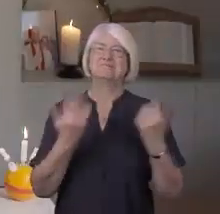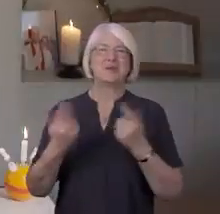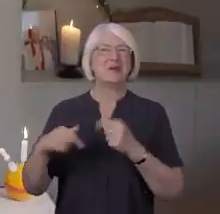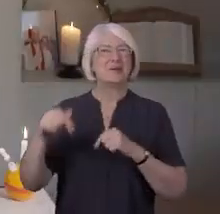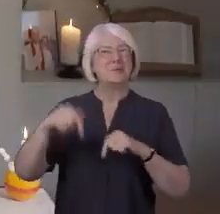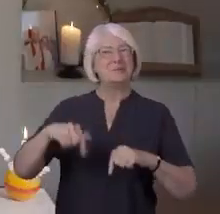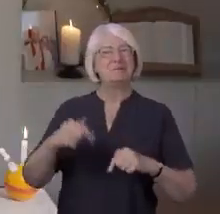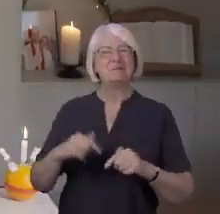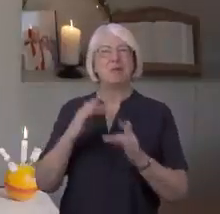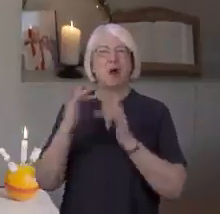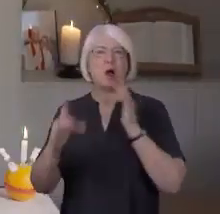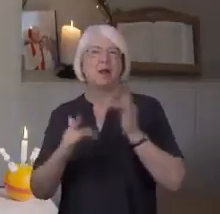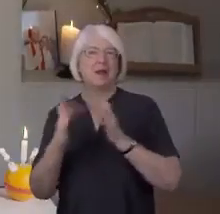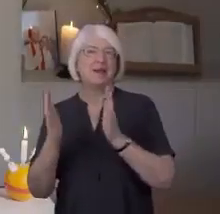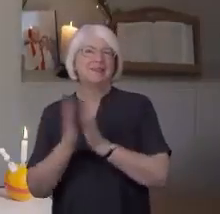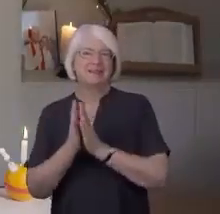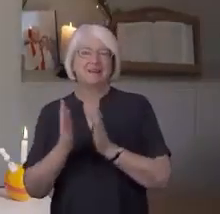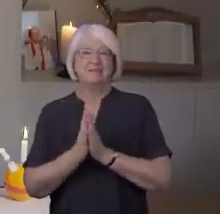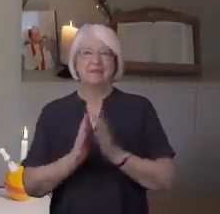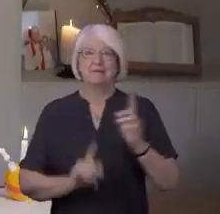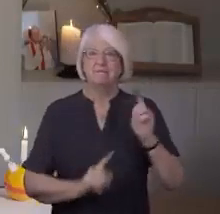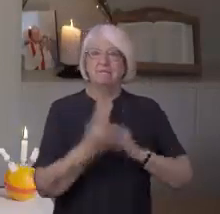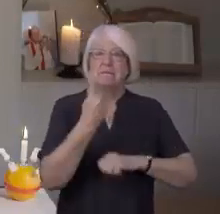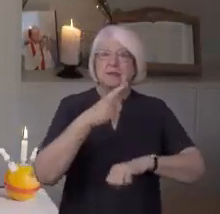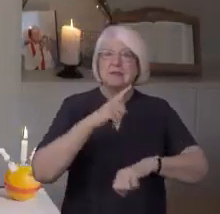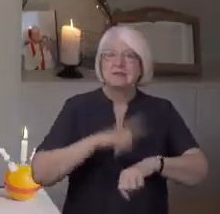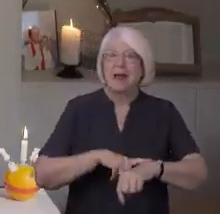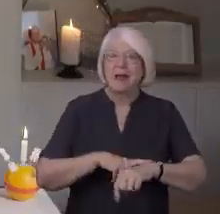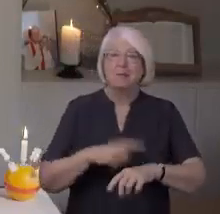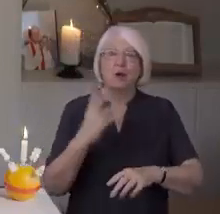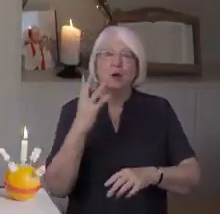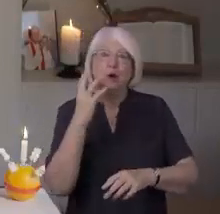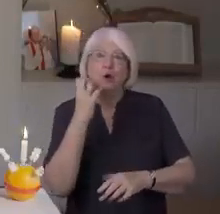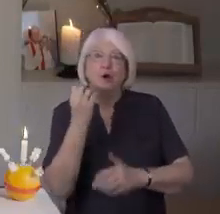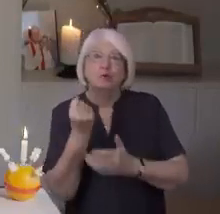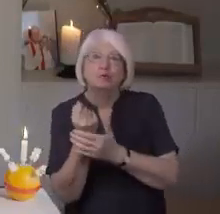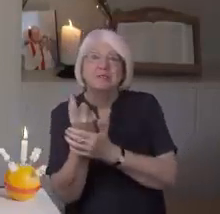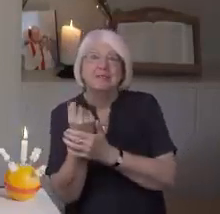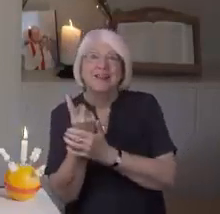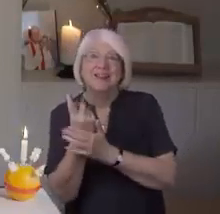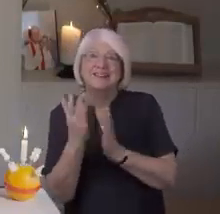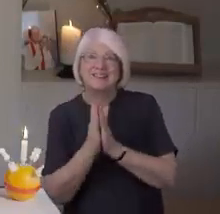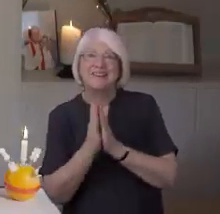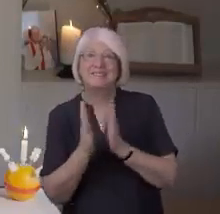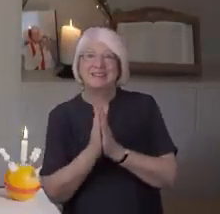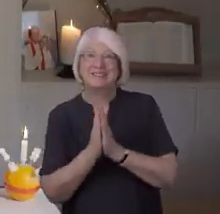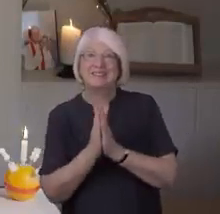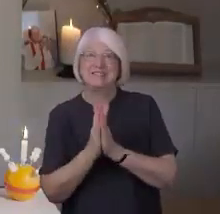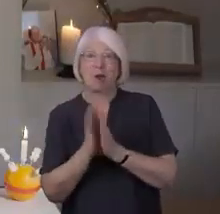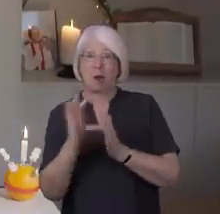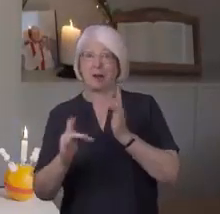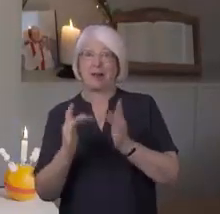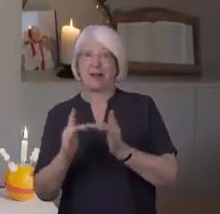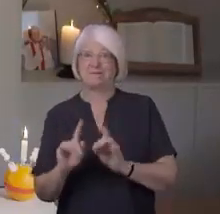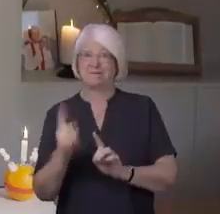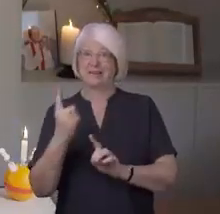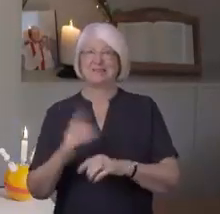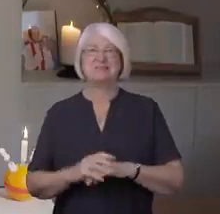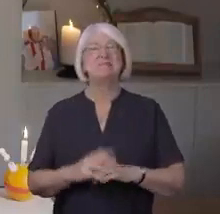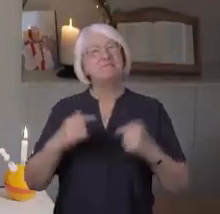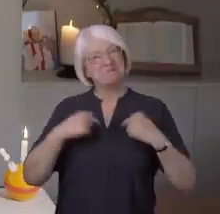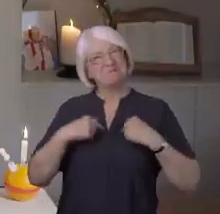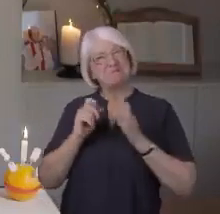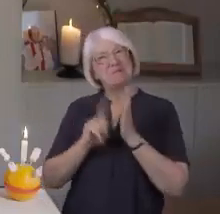A very warm welcome to this, our first ever national online Christingle service. I'm Bishop